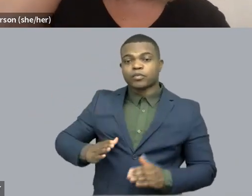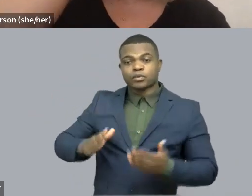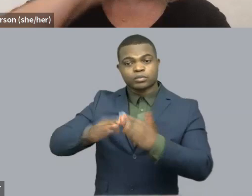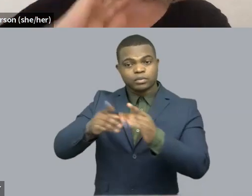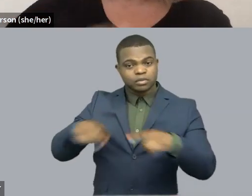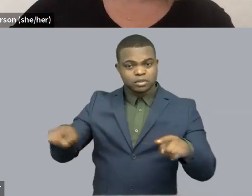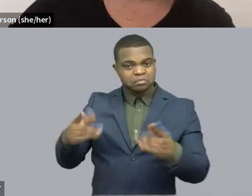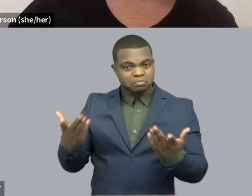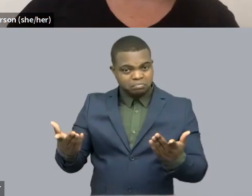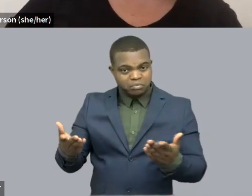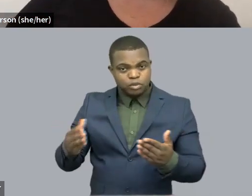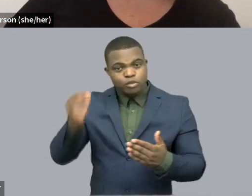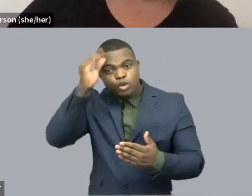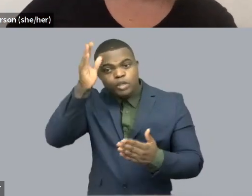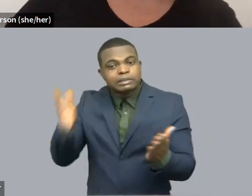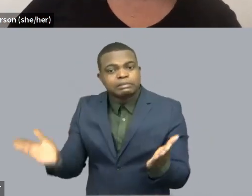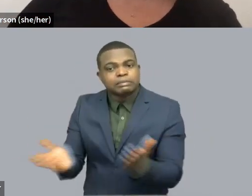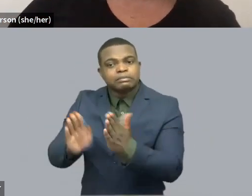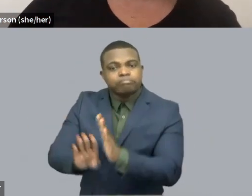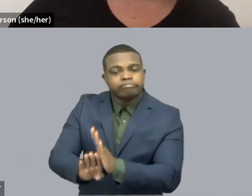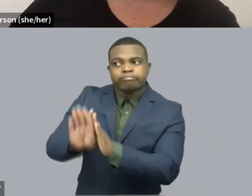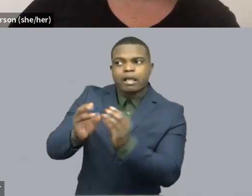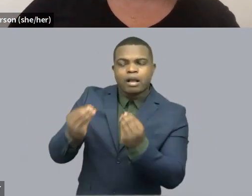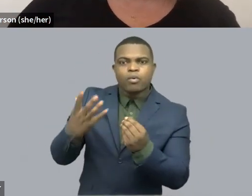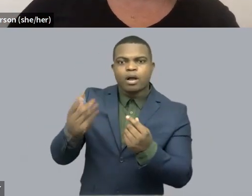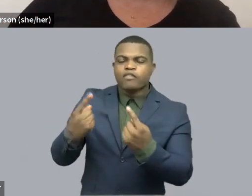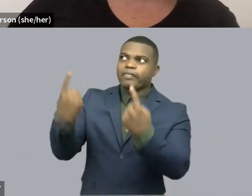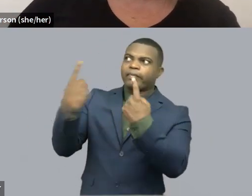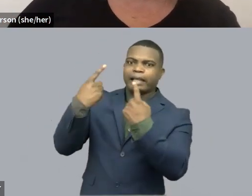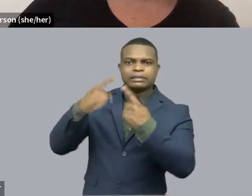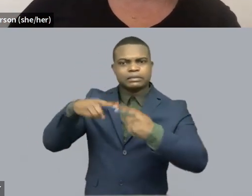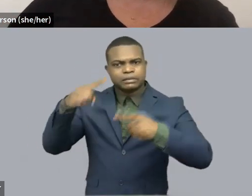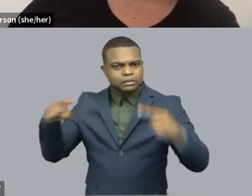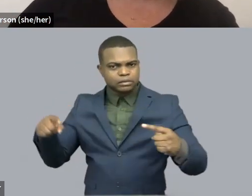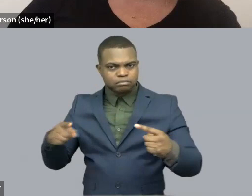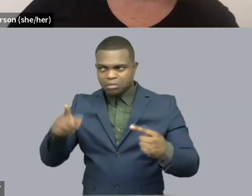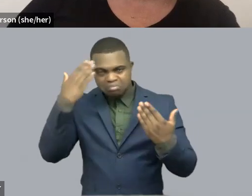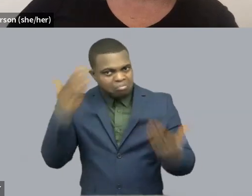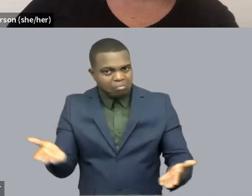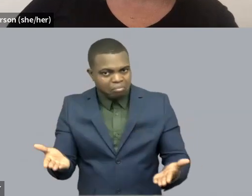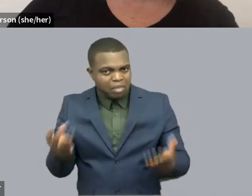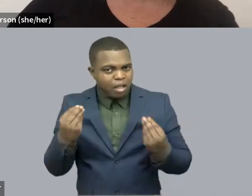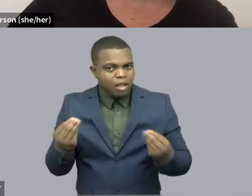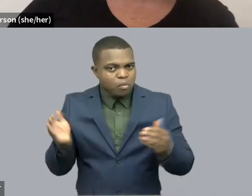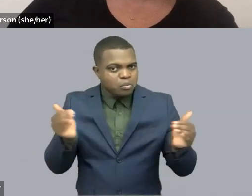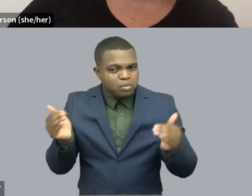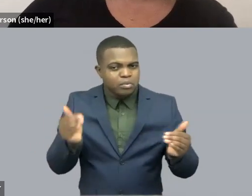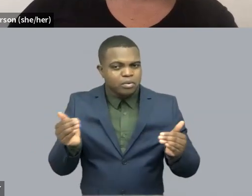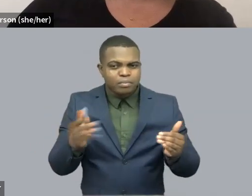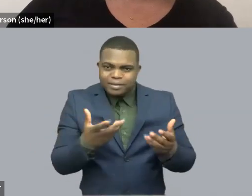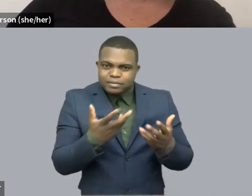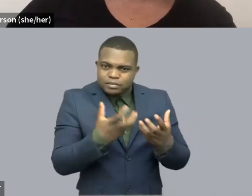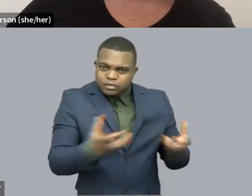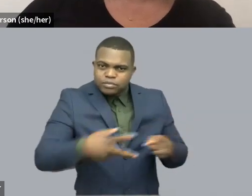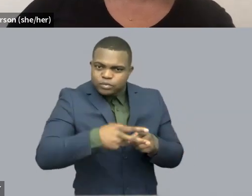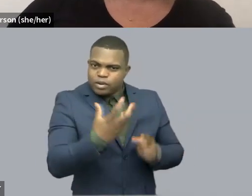be already out there. So I think that part of the advocacy is not only with the different actors, like,